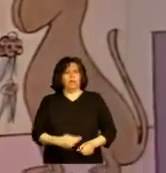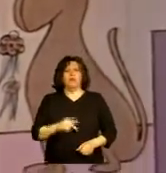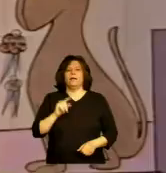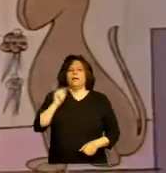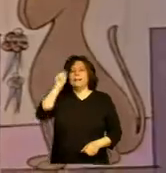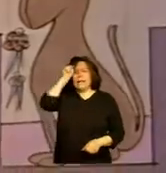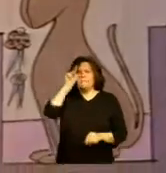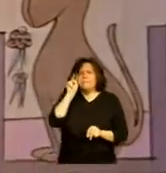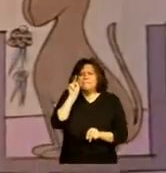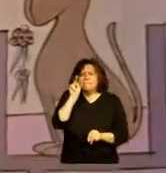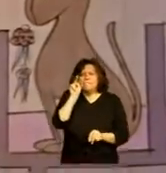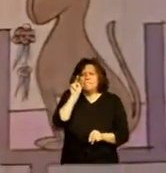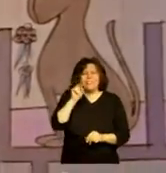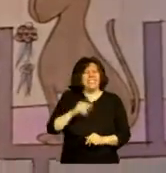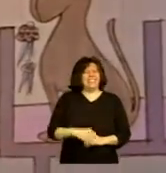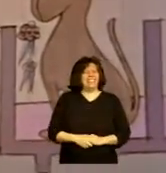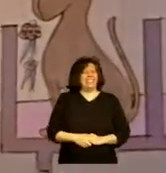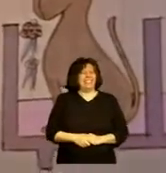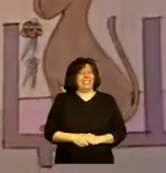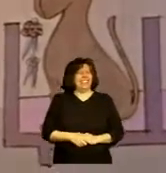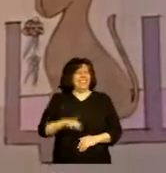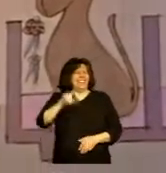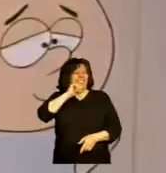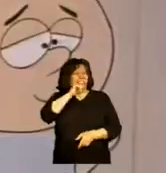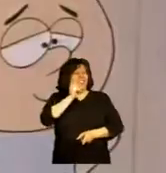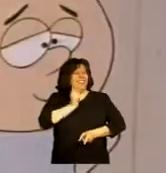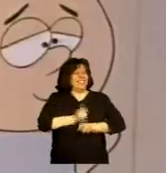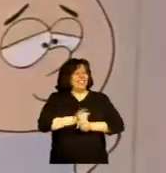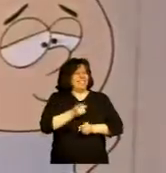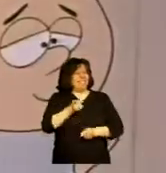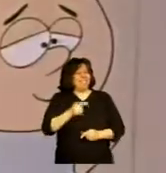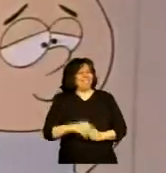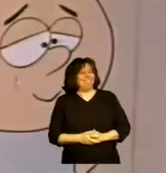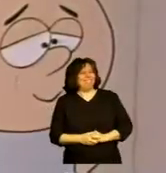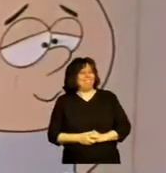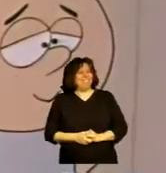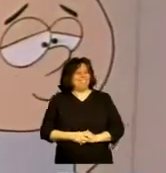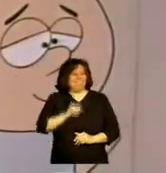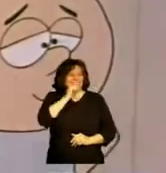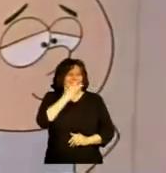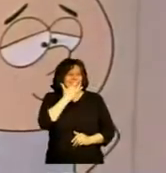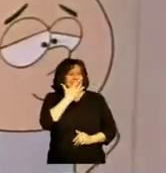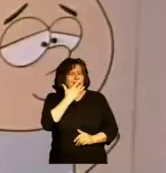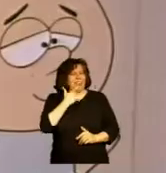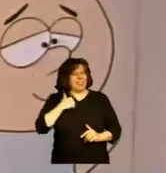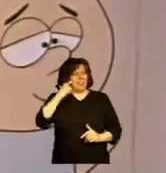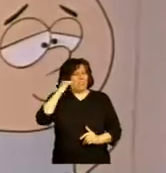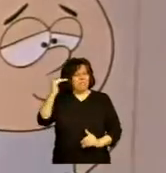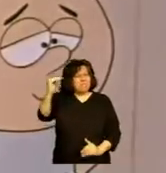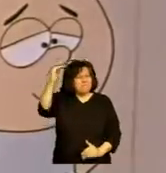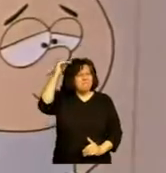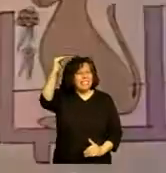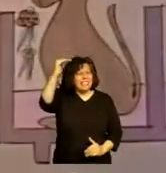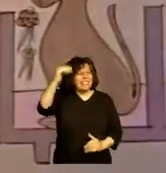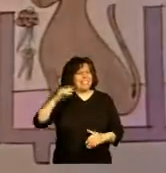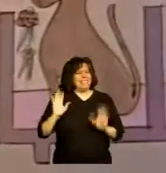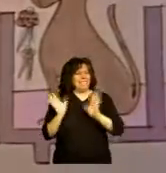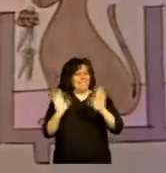fine dog. Tommy looked the dog over, but decided he was not exactly